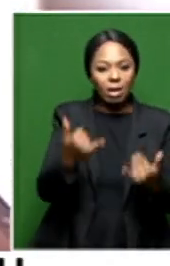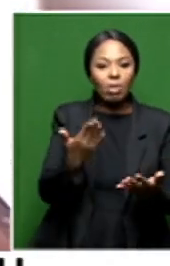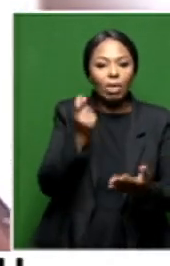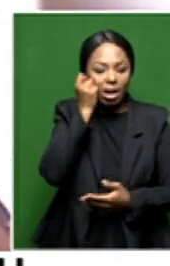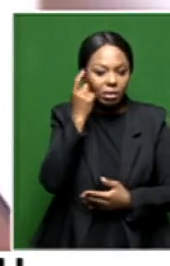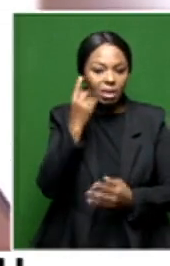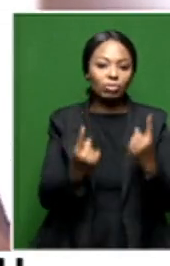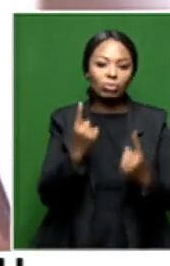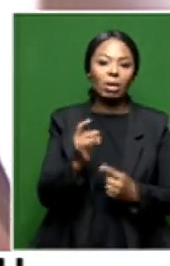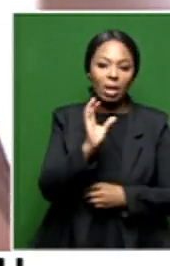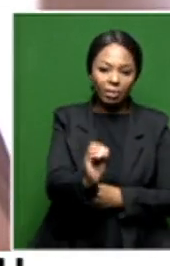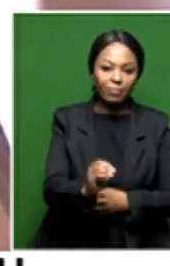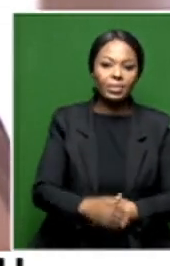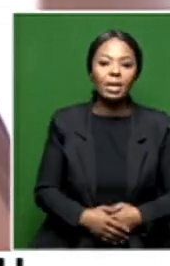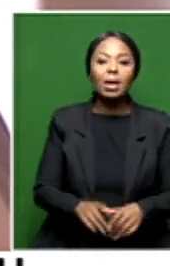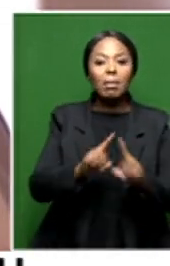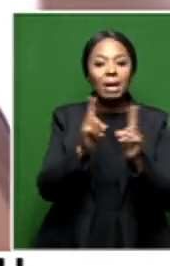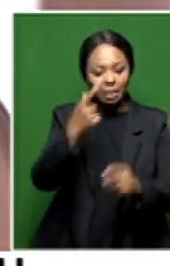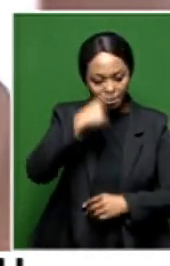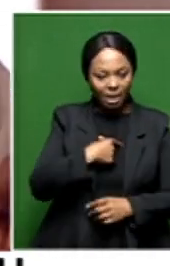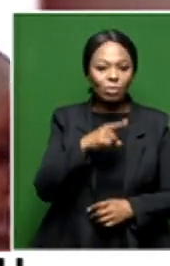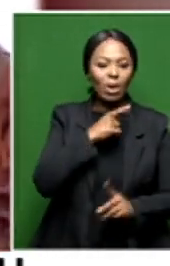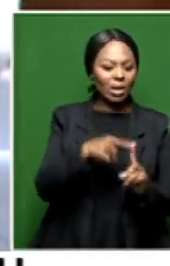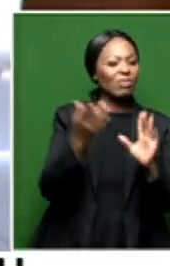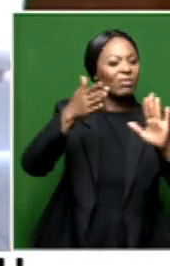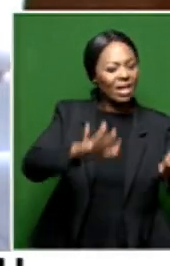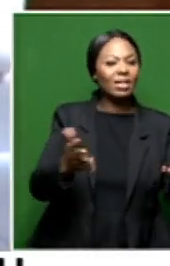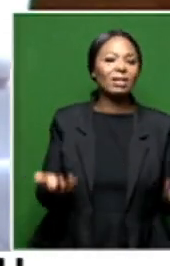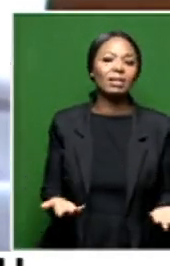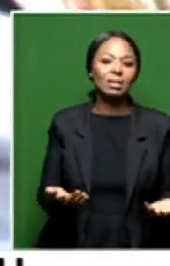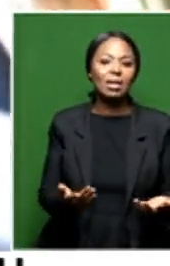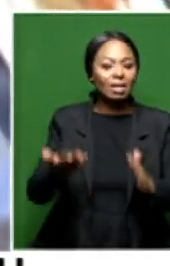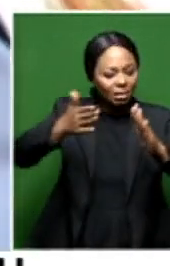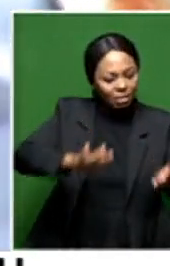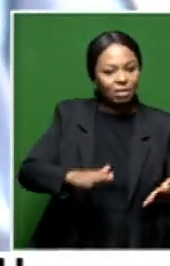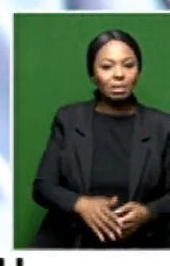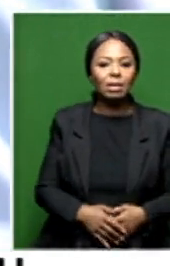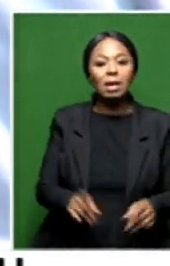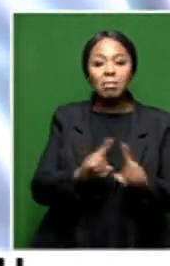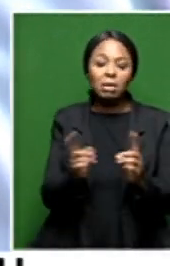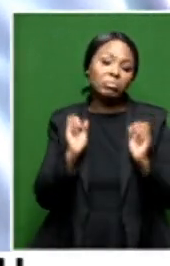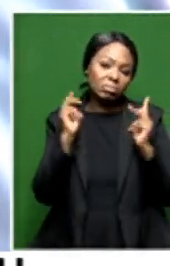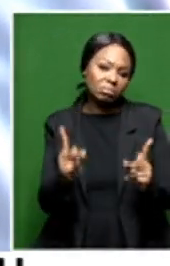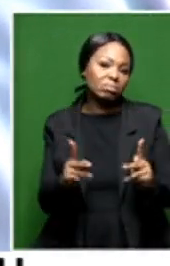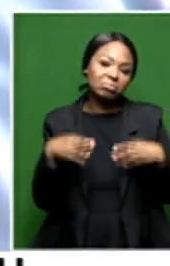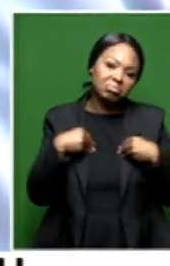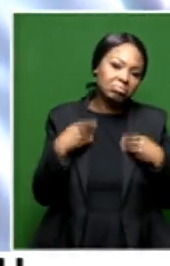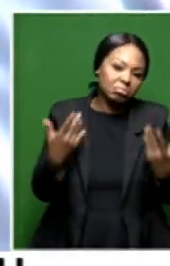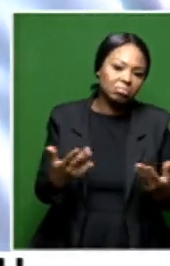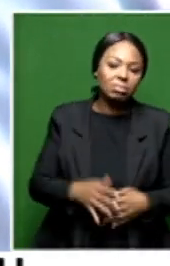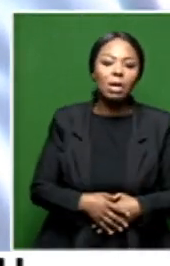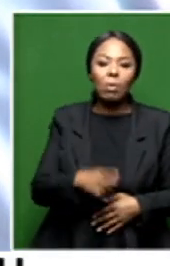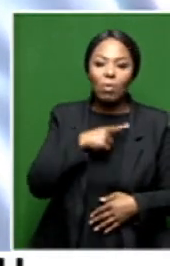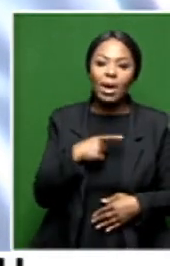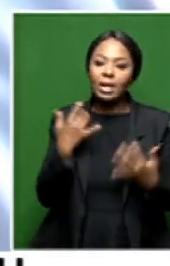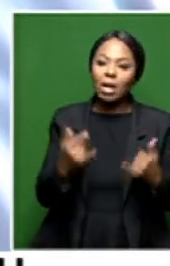Archbishop Desmond Tutu has passed on, but it's better later. You know, it's better later than never. And yes, we're excited with how the